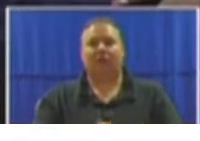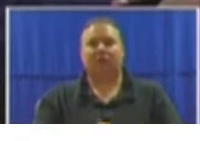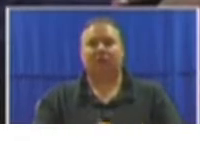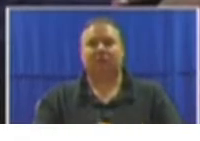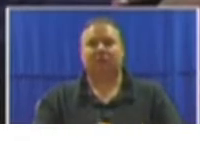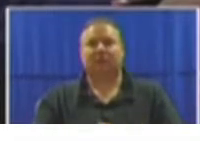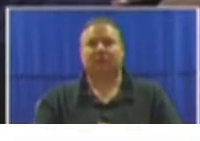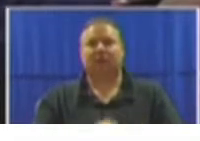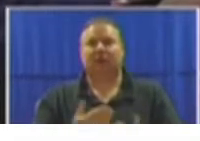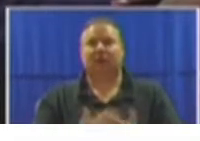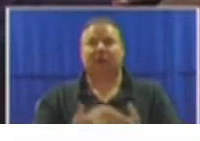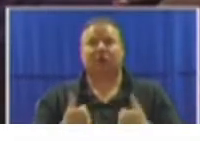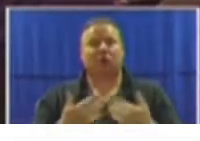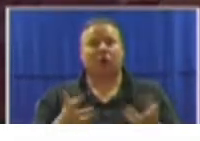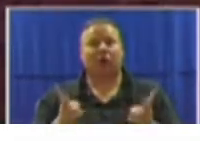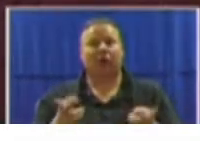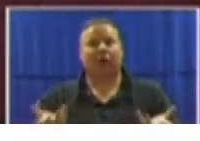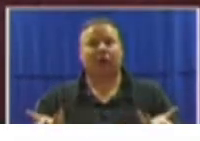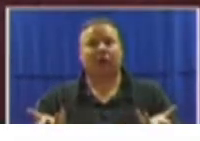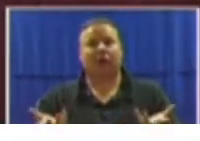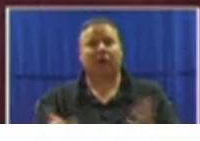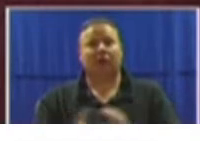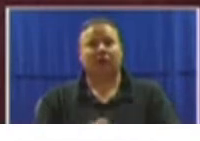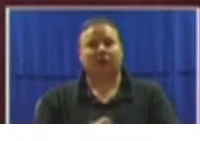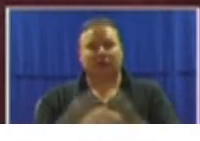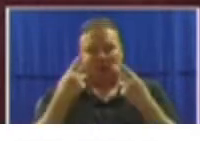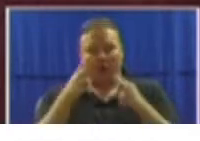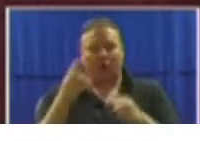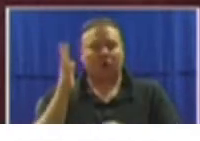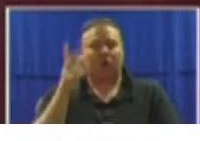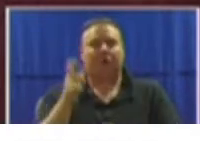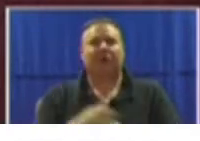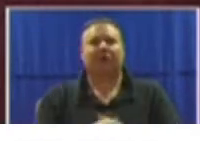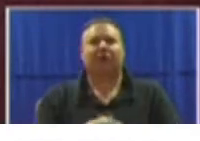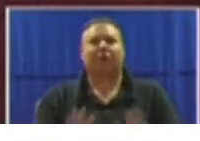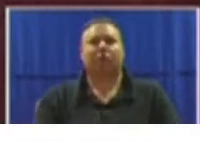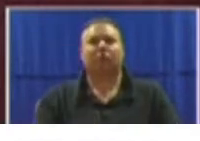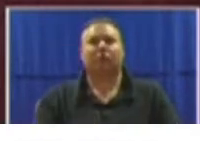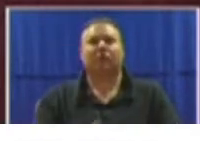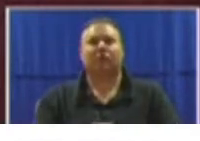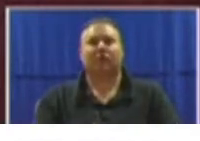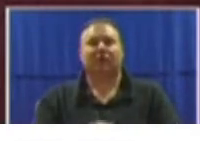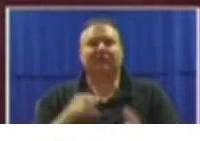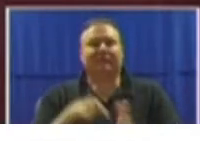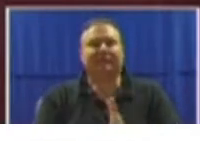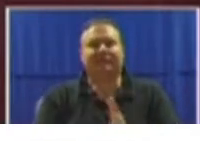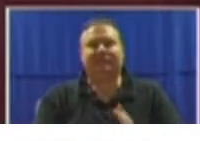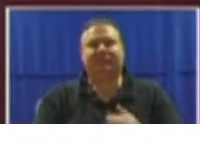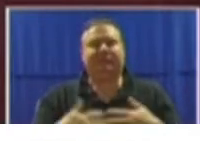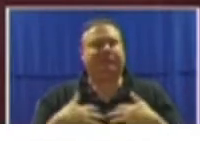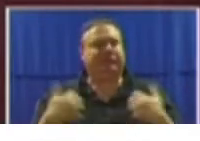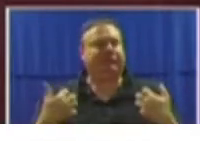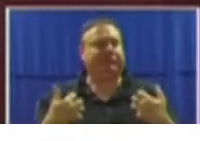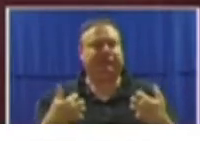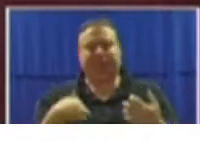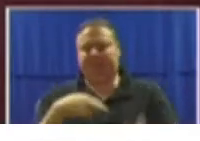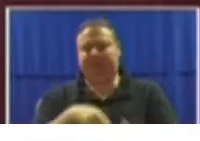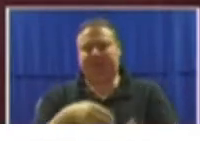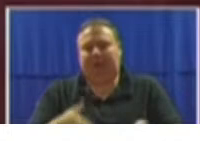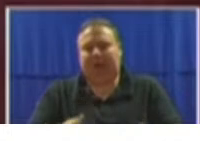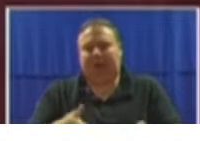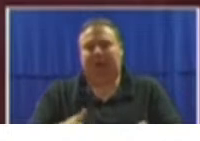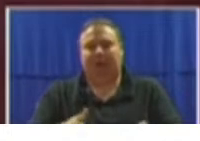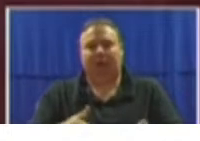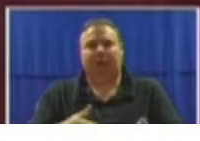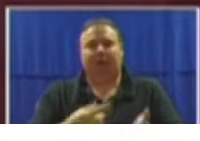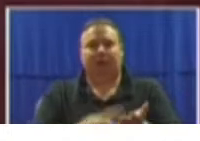Can I start again? Thank you, Honorable Member. Honorable Speaker, it is with deep distress that I stand upon this podium to debate the